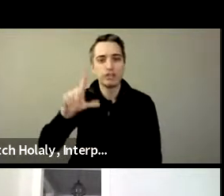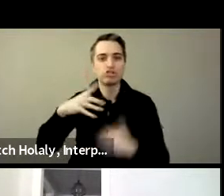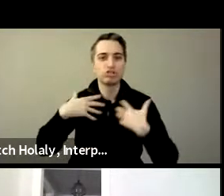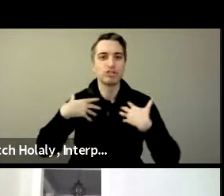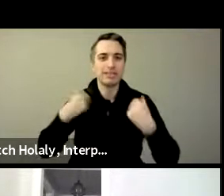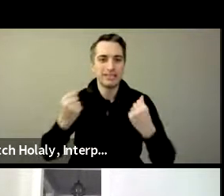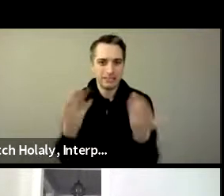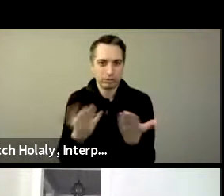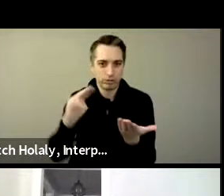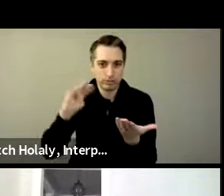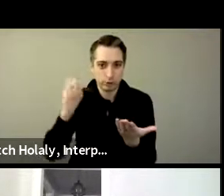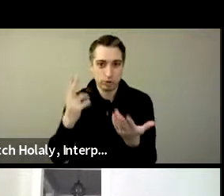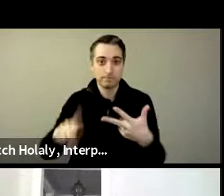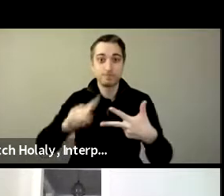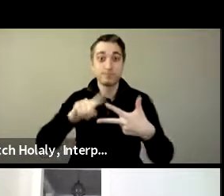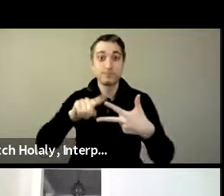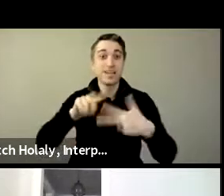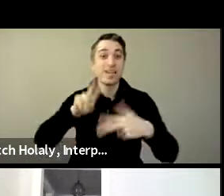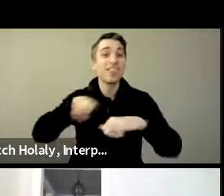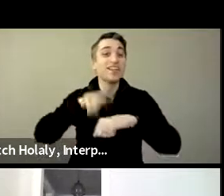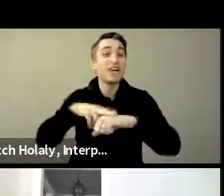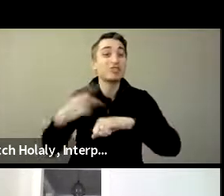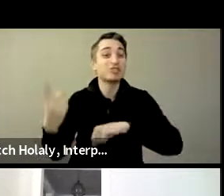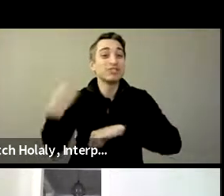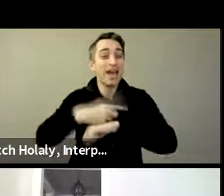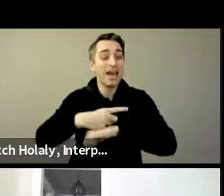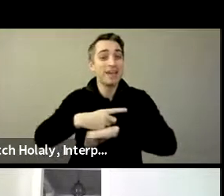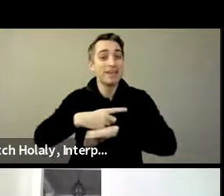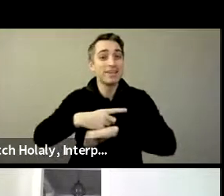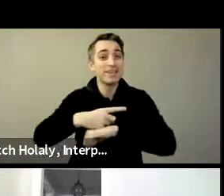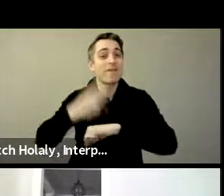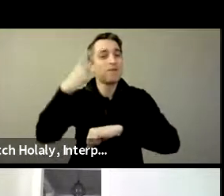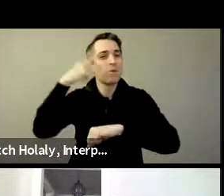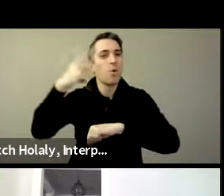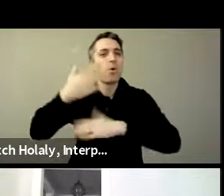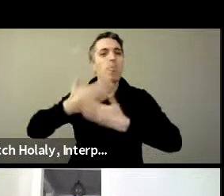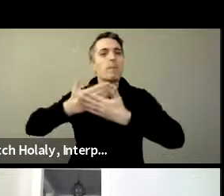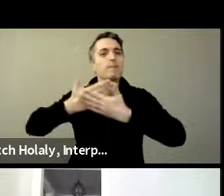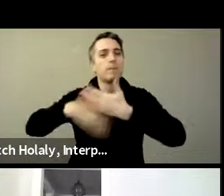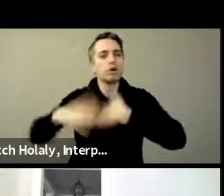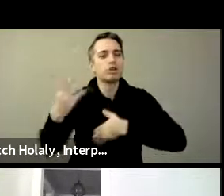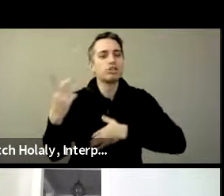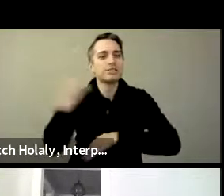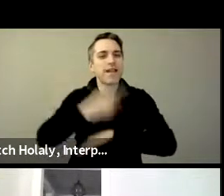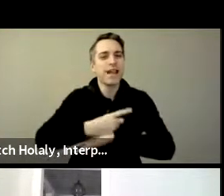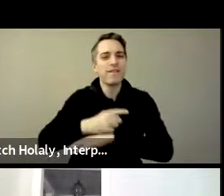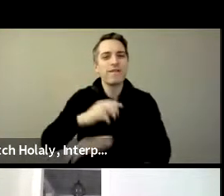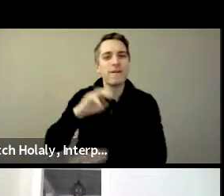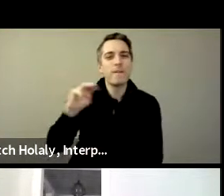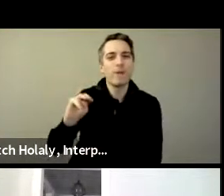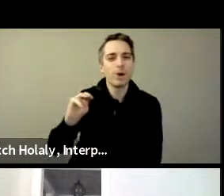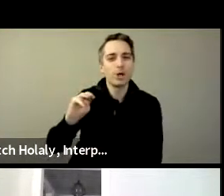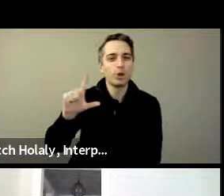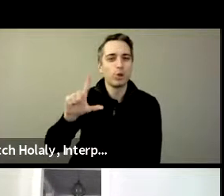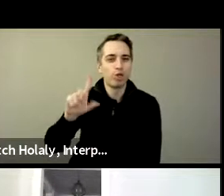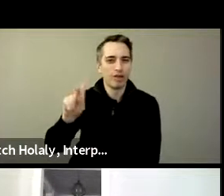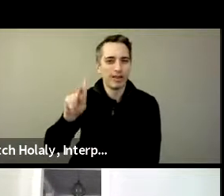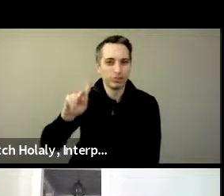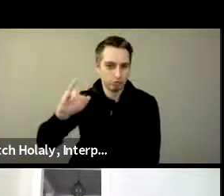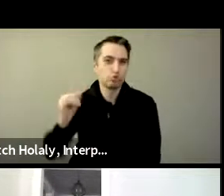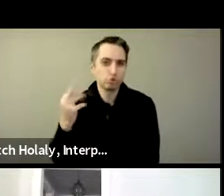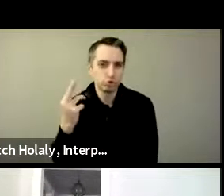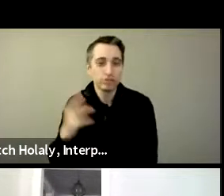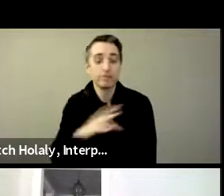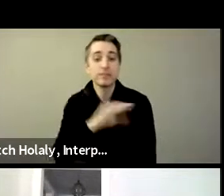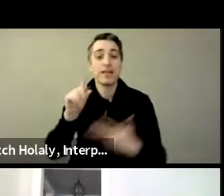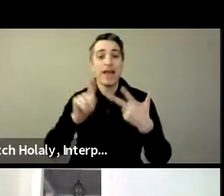Day of the birthday of the Honorable Dr. Martin Luther King Jr., and also the recognition of Fred